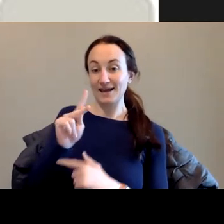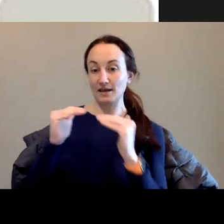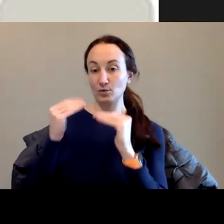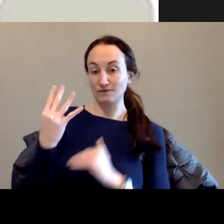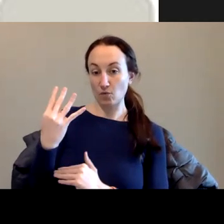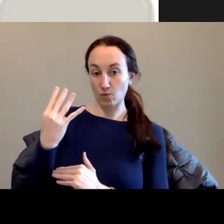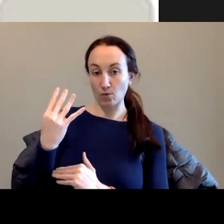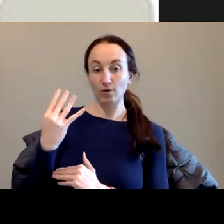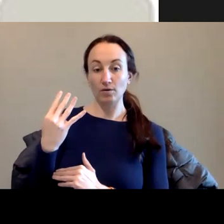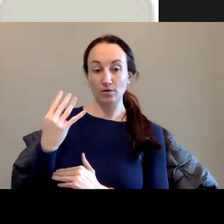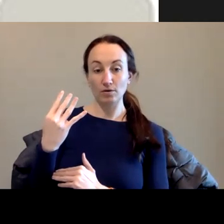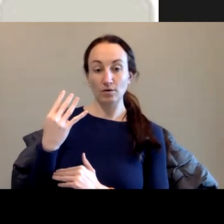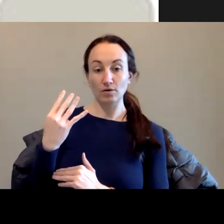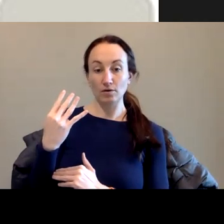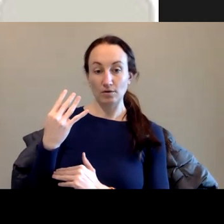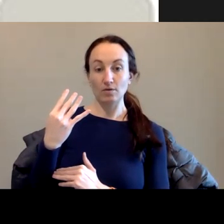just